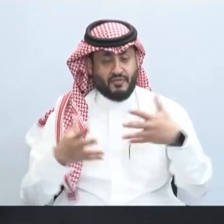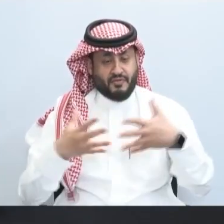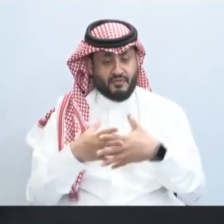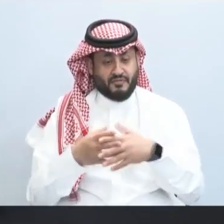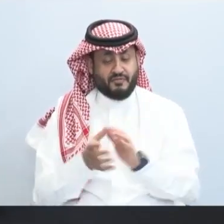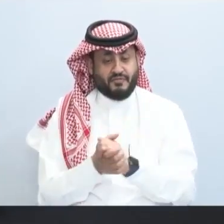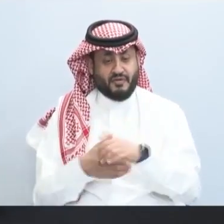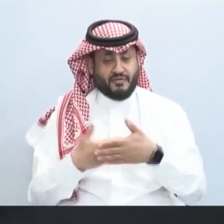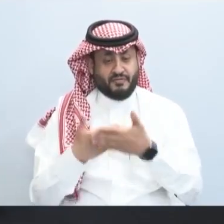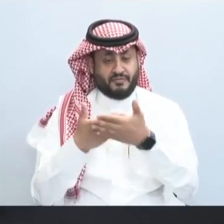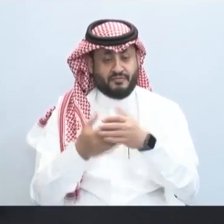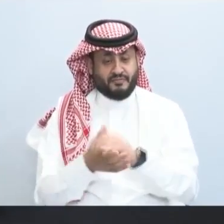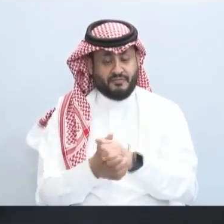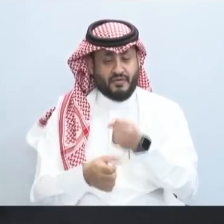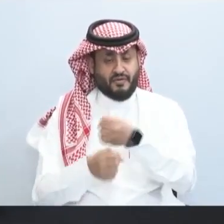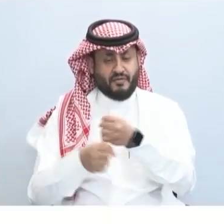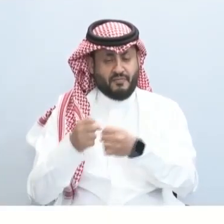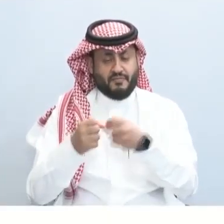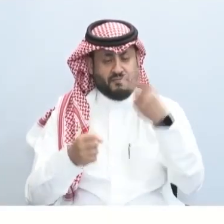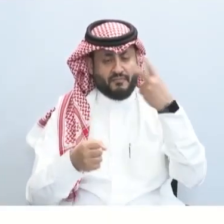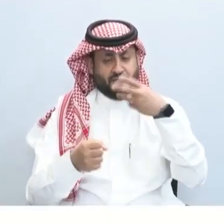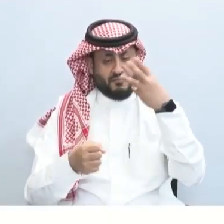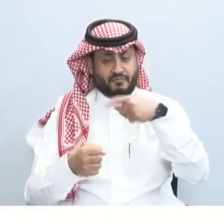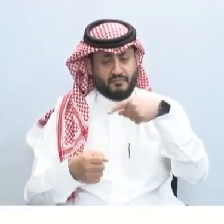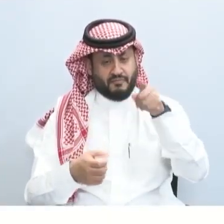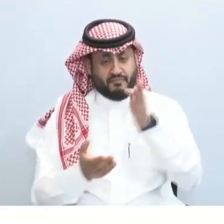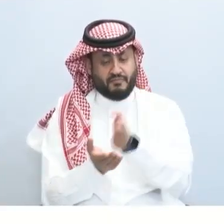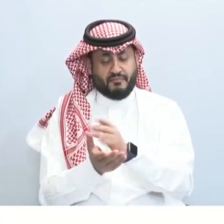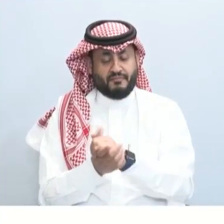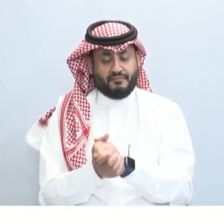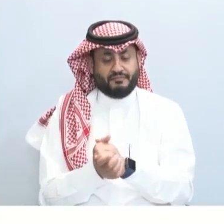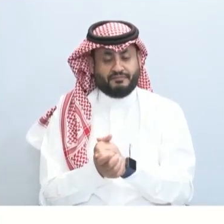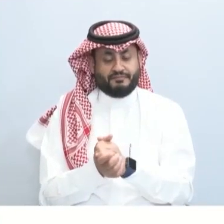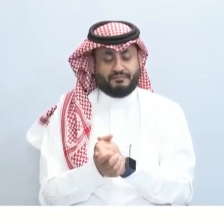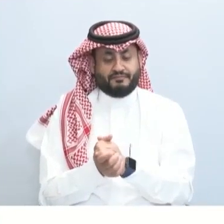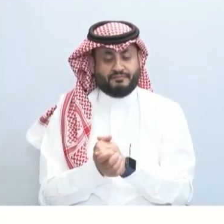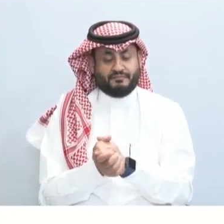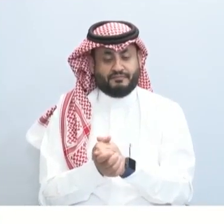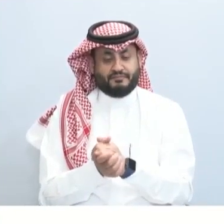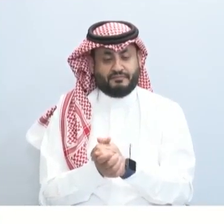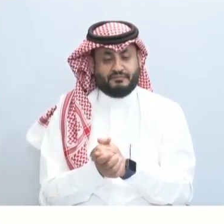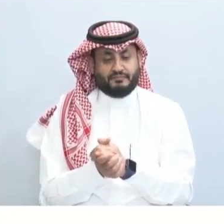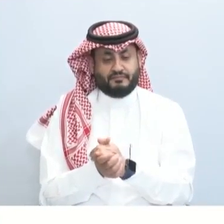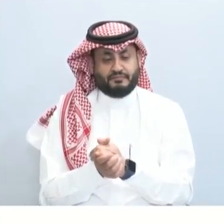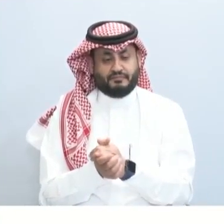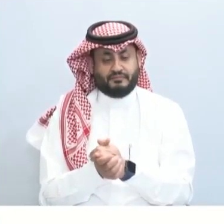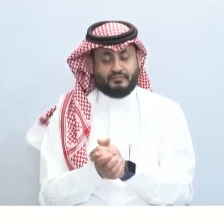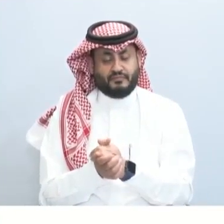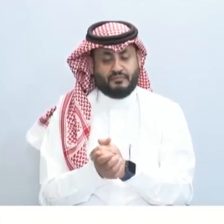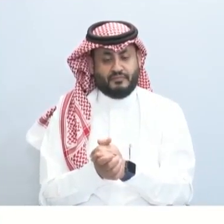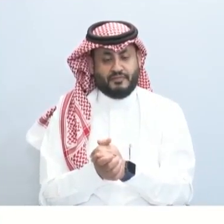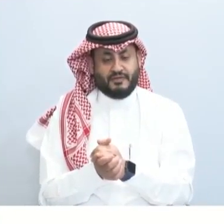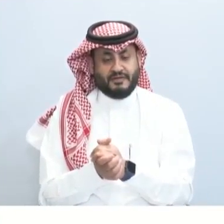will help to make the vision come true and to be a reality. And